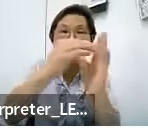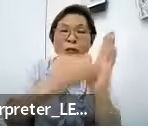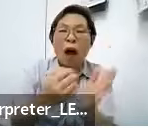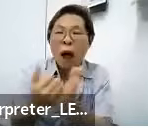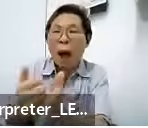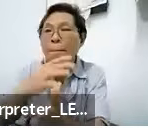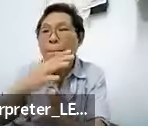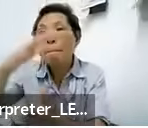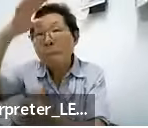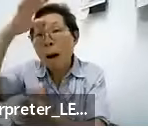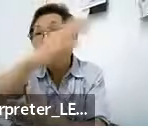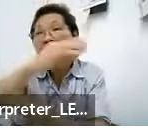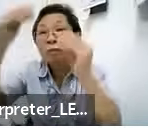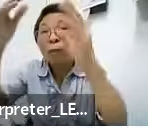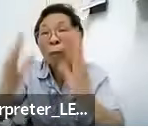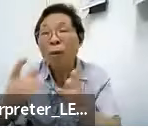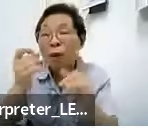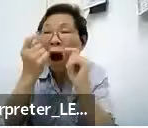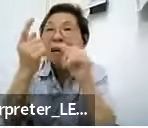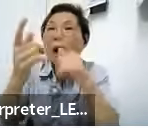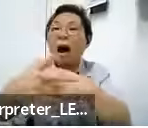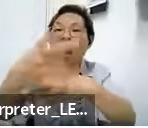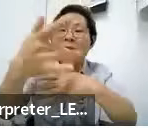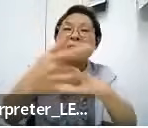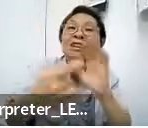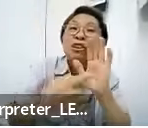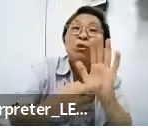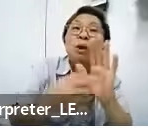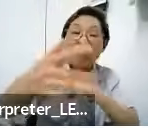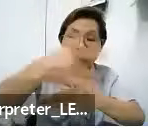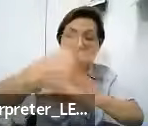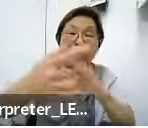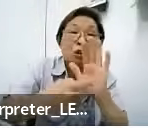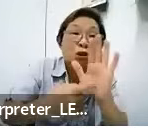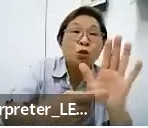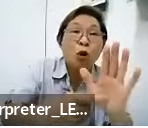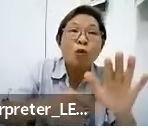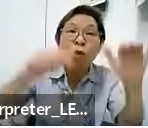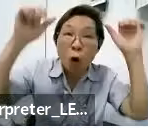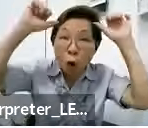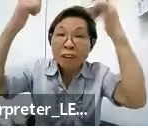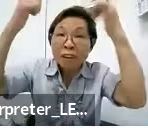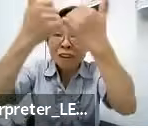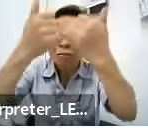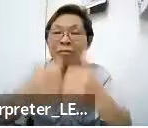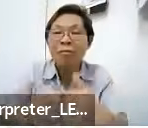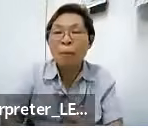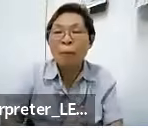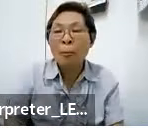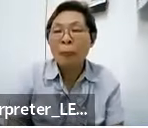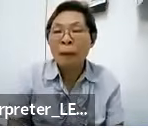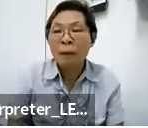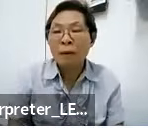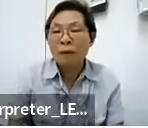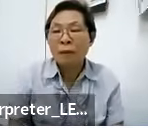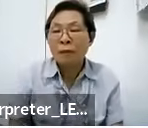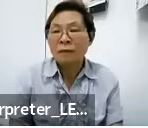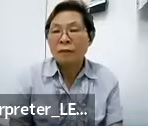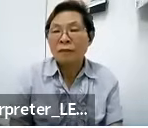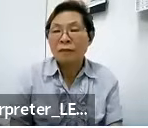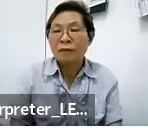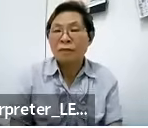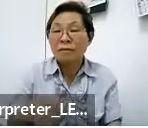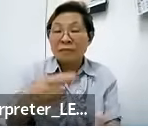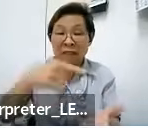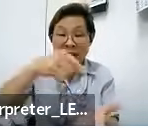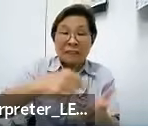to understand about the early signs of autism. And this is from the unit